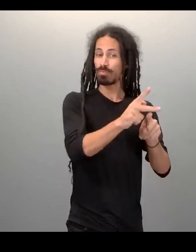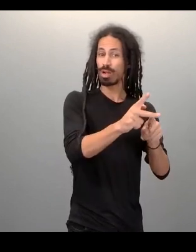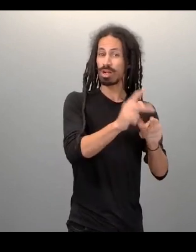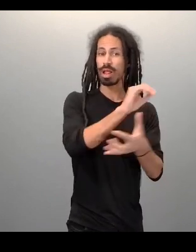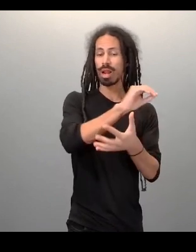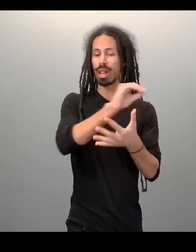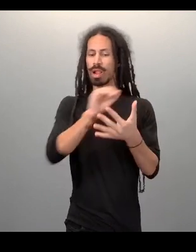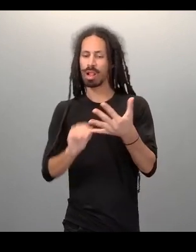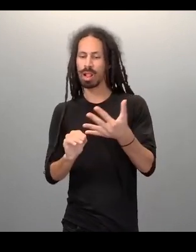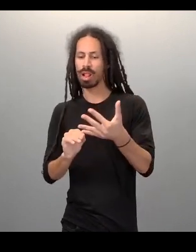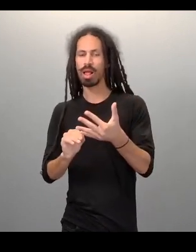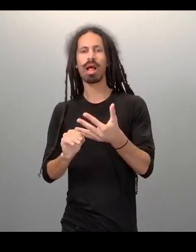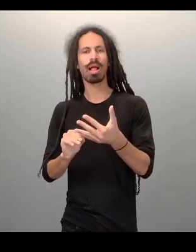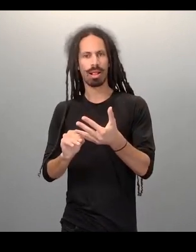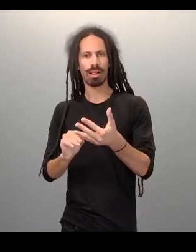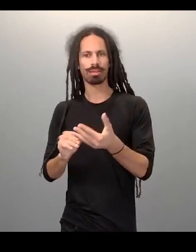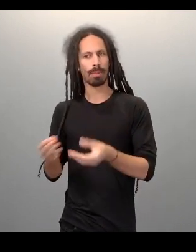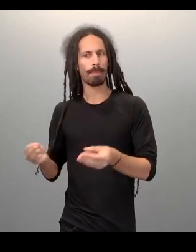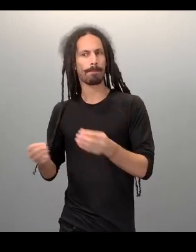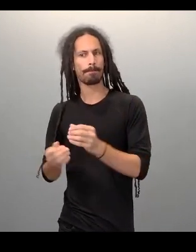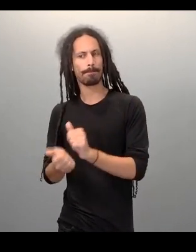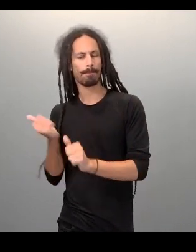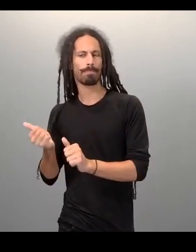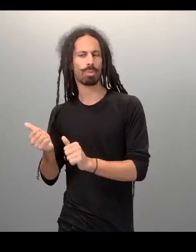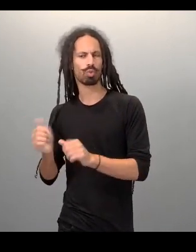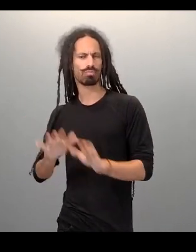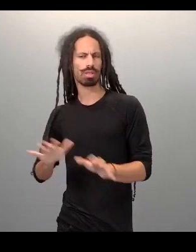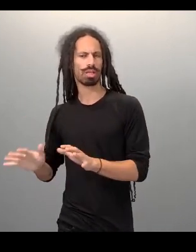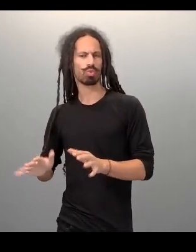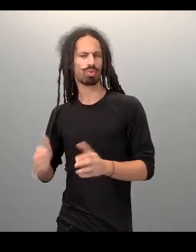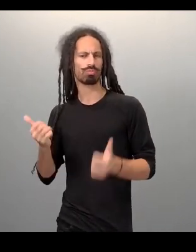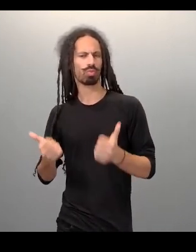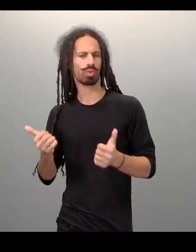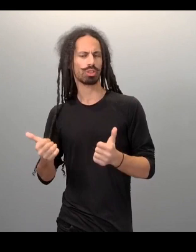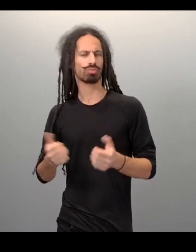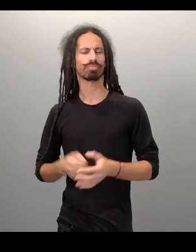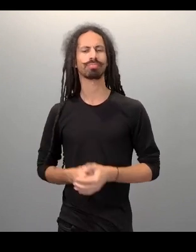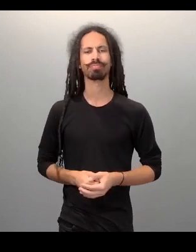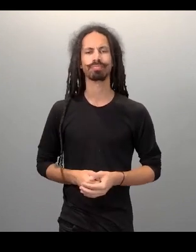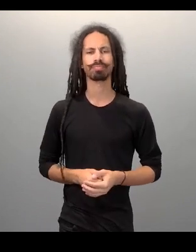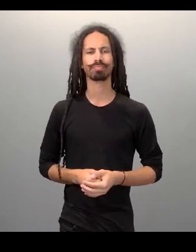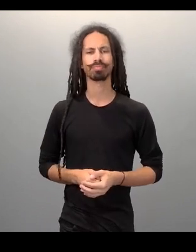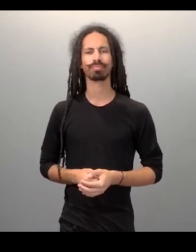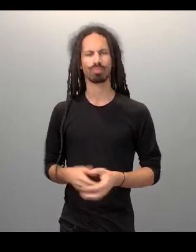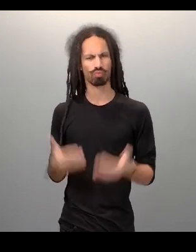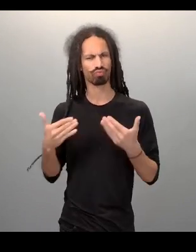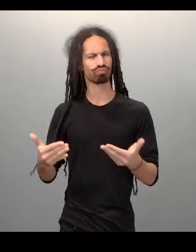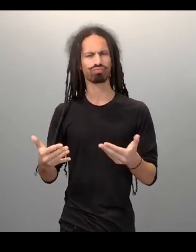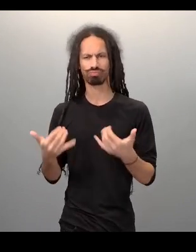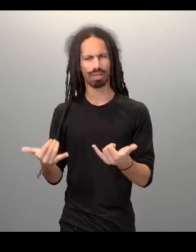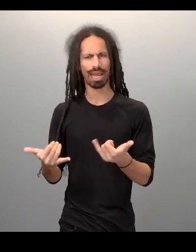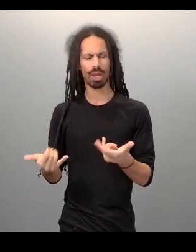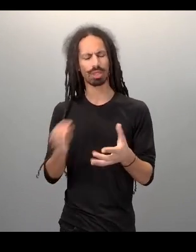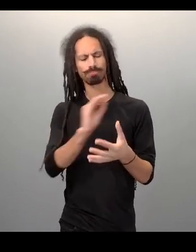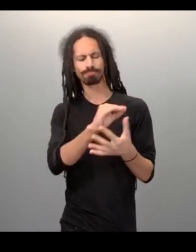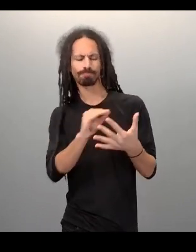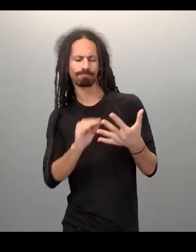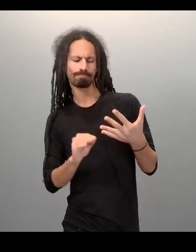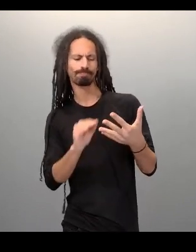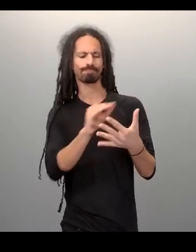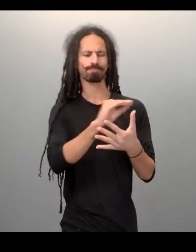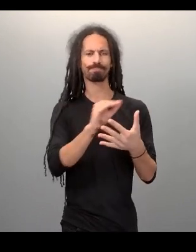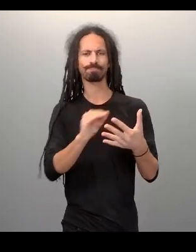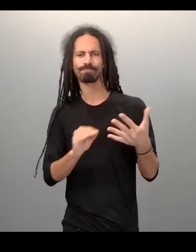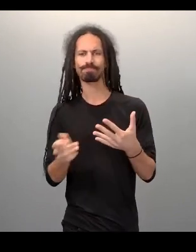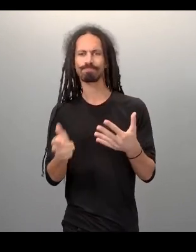then kind of moving through the different options until you get to casual. So kind of a range, starting